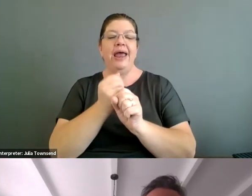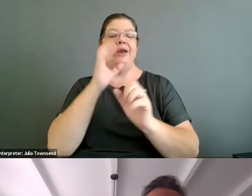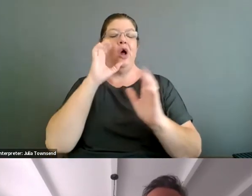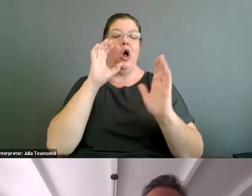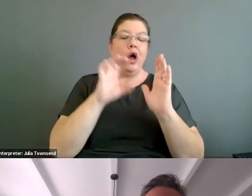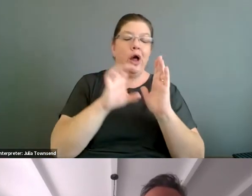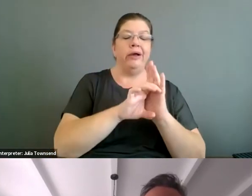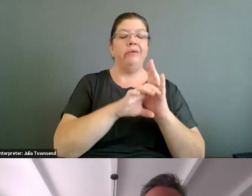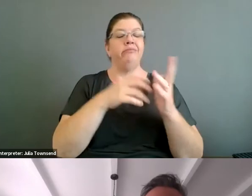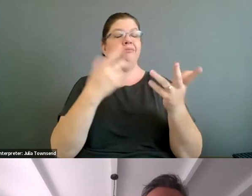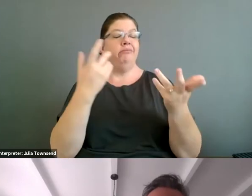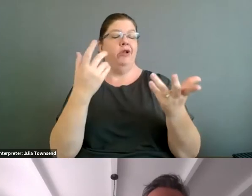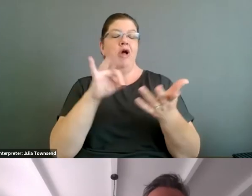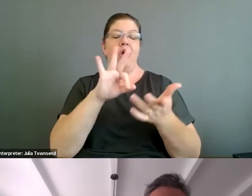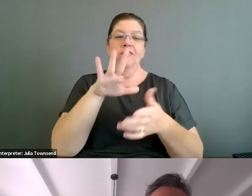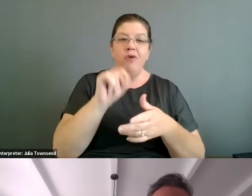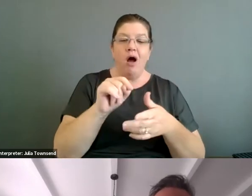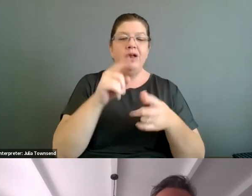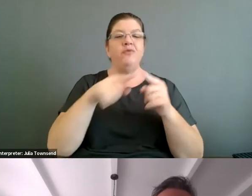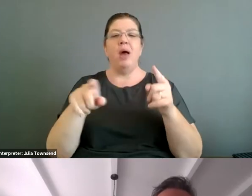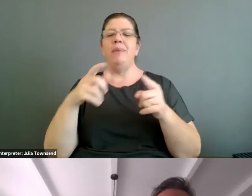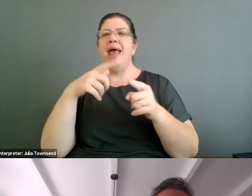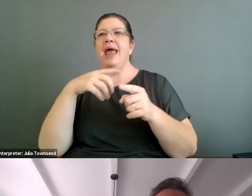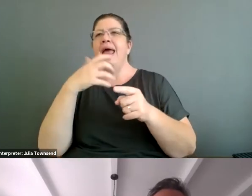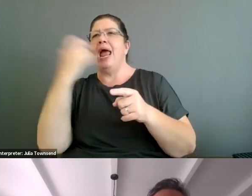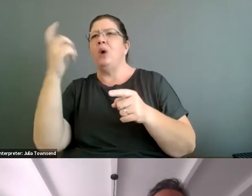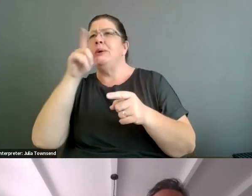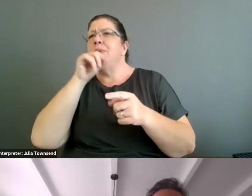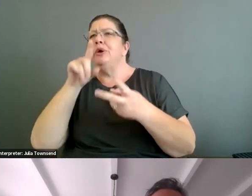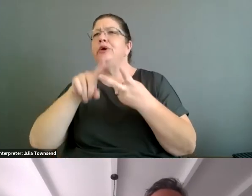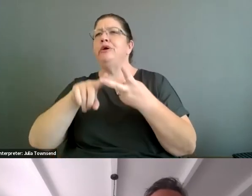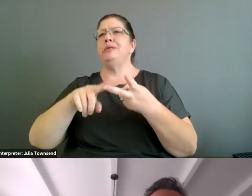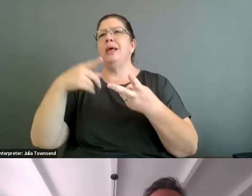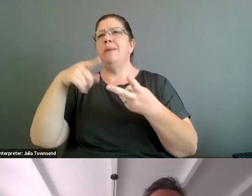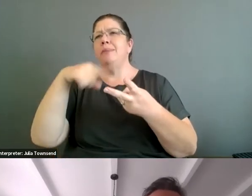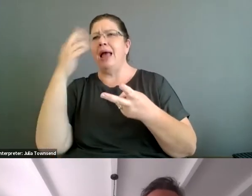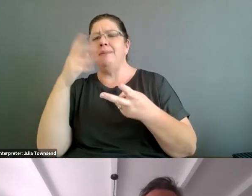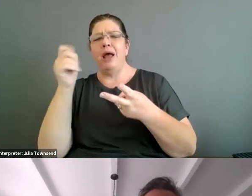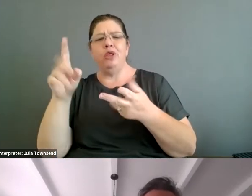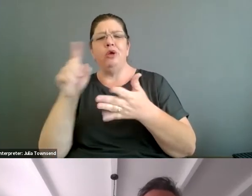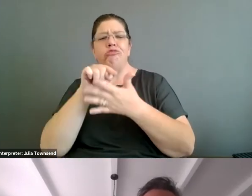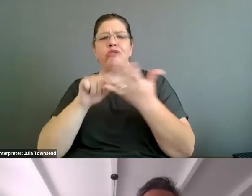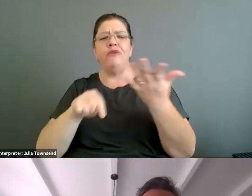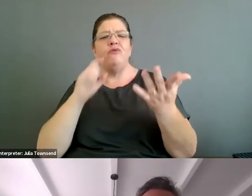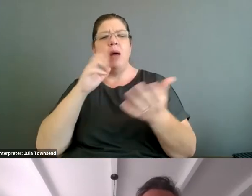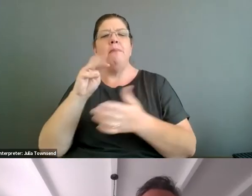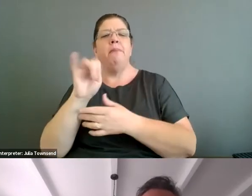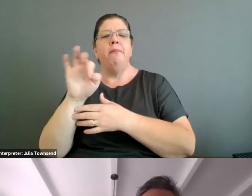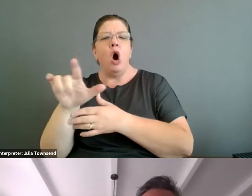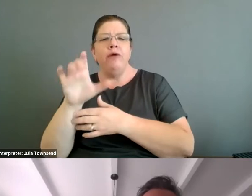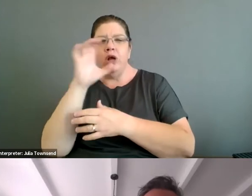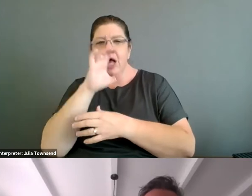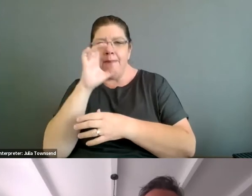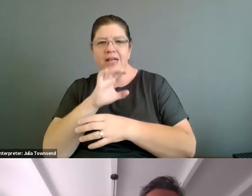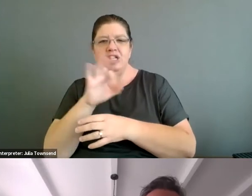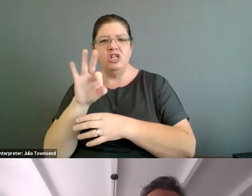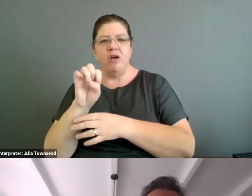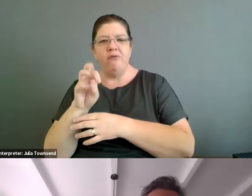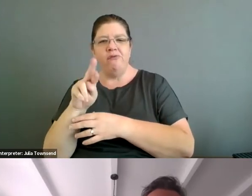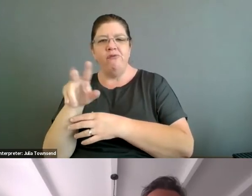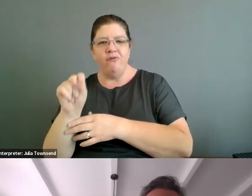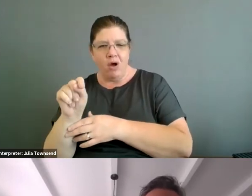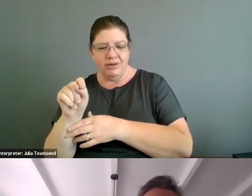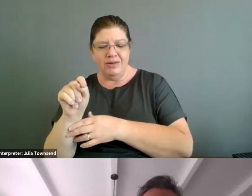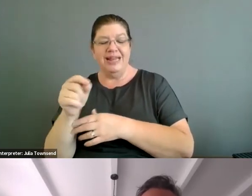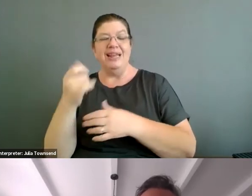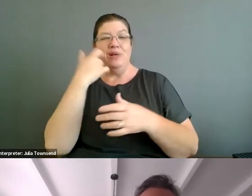Birds to Black Panther and Daredevil and many other fonts from Marvel Comics. He recently led this very cool project at